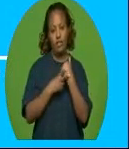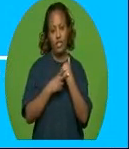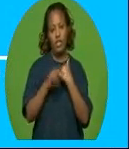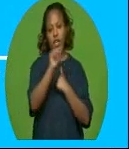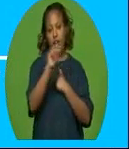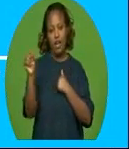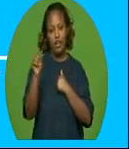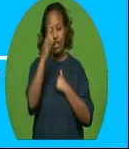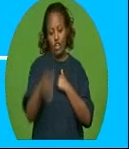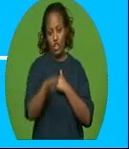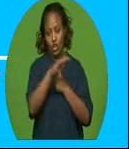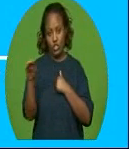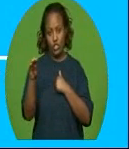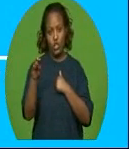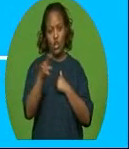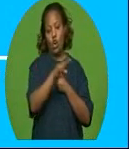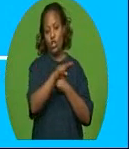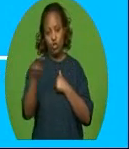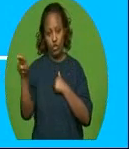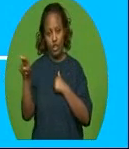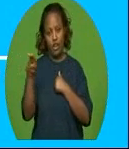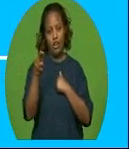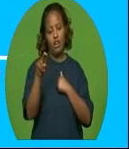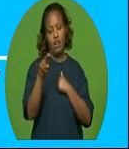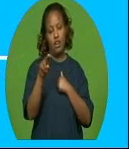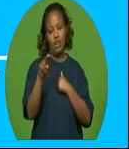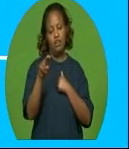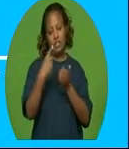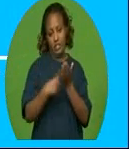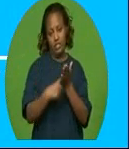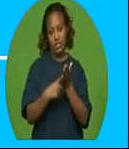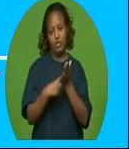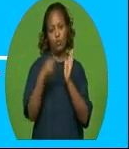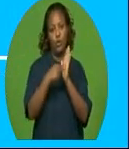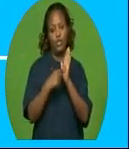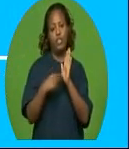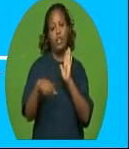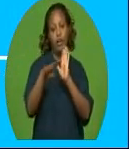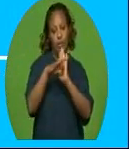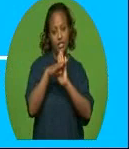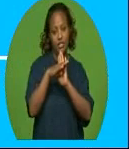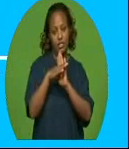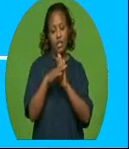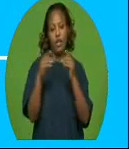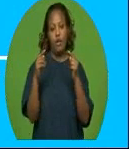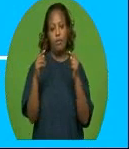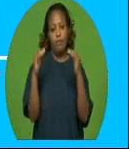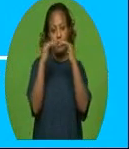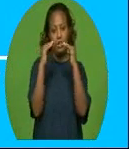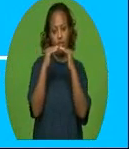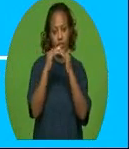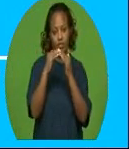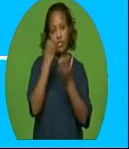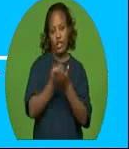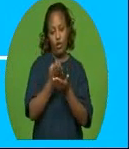the saving line crosses horizontal axis. This point represents the